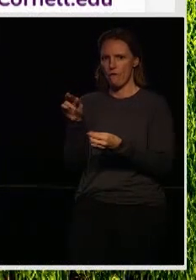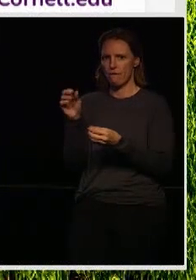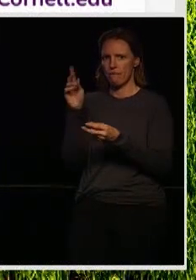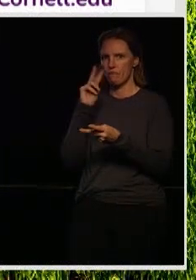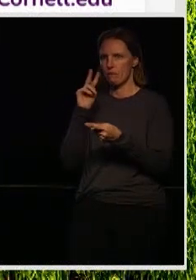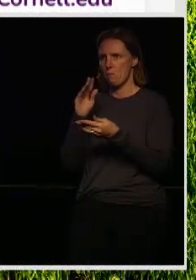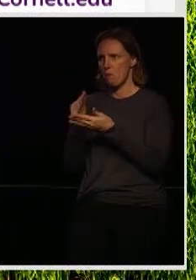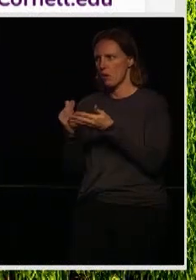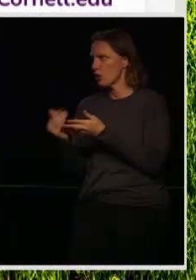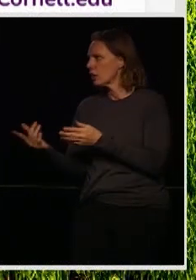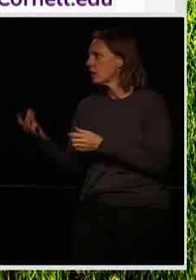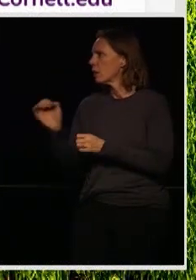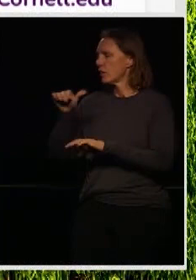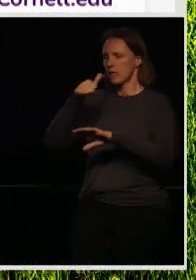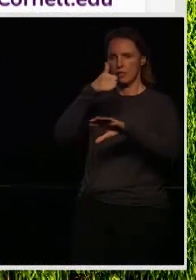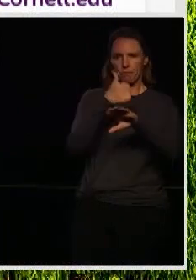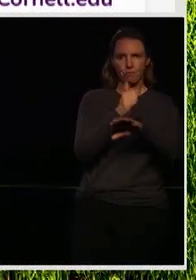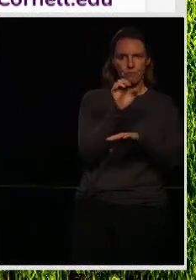Coast headquarters here.